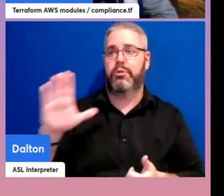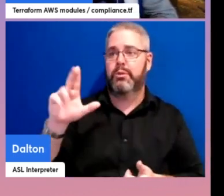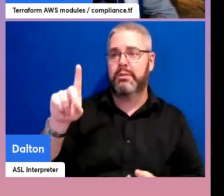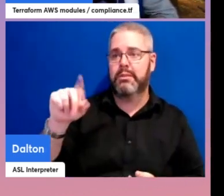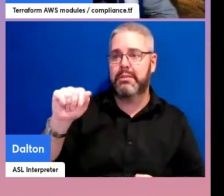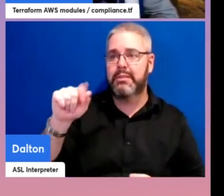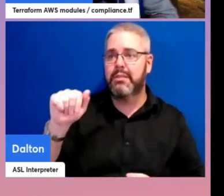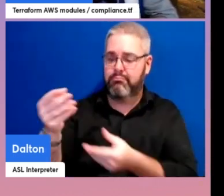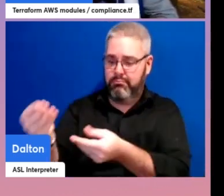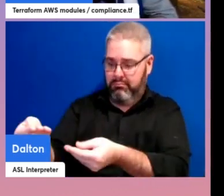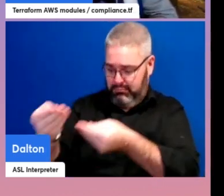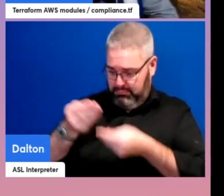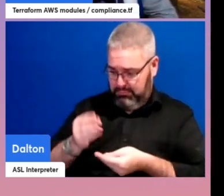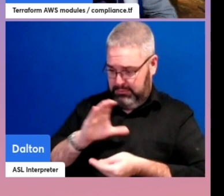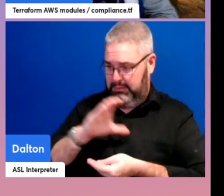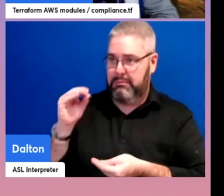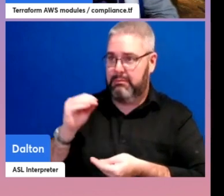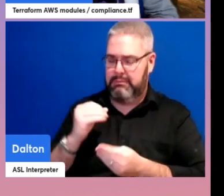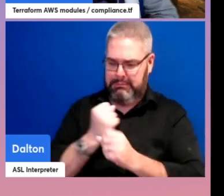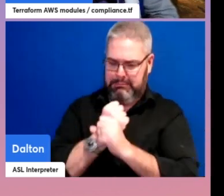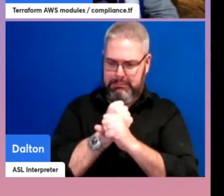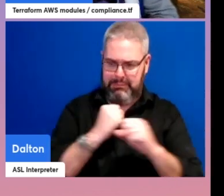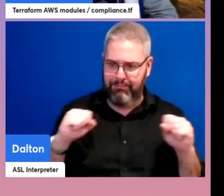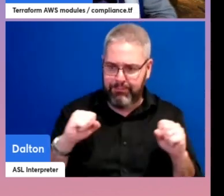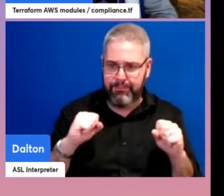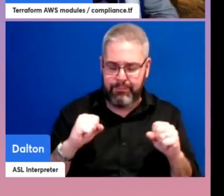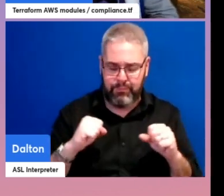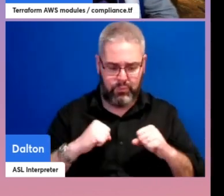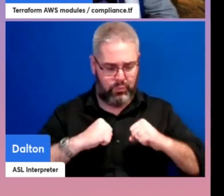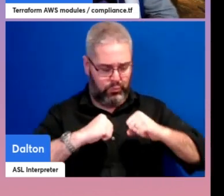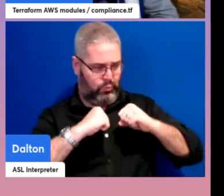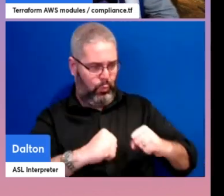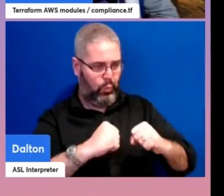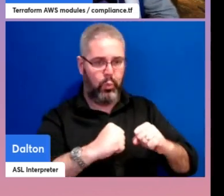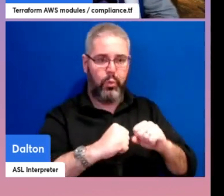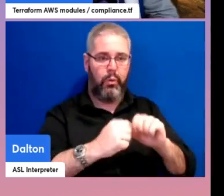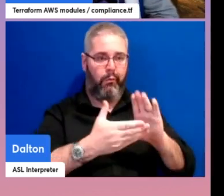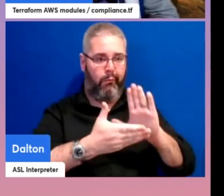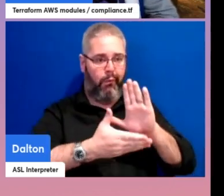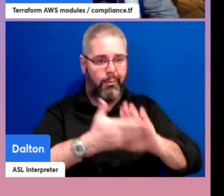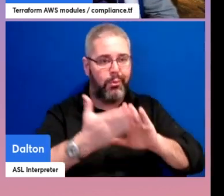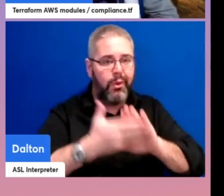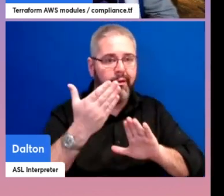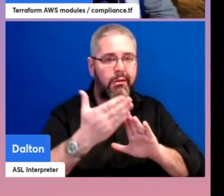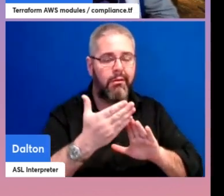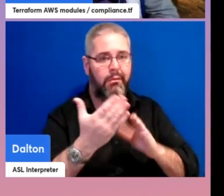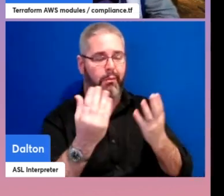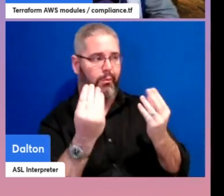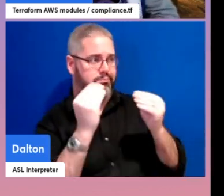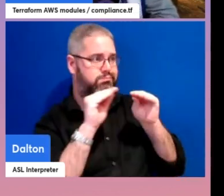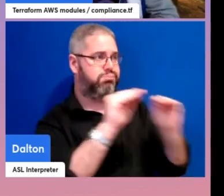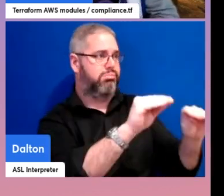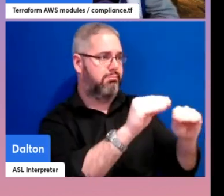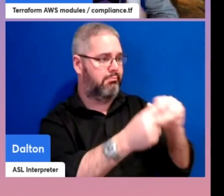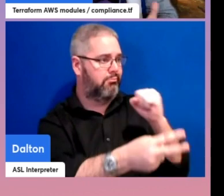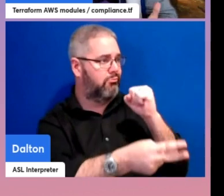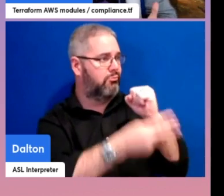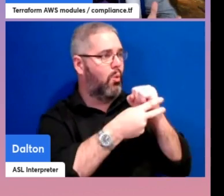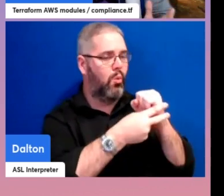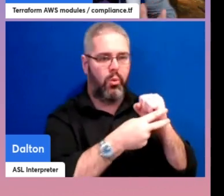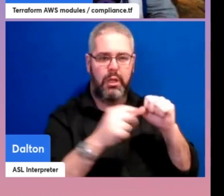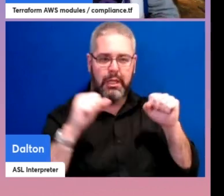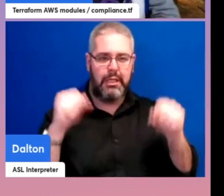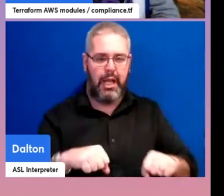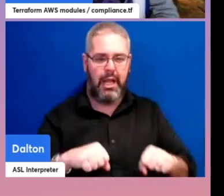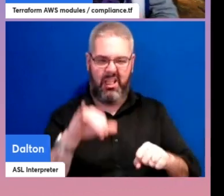and we will safely and secure operate it, and we'll store it according to all regulation and all rules. So that's